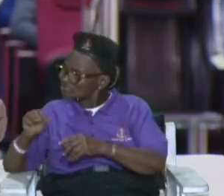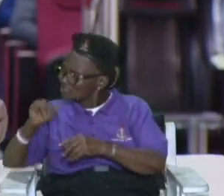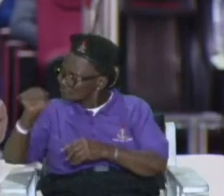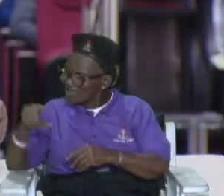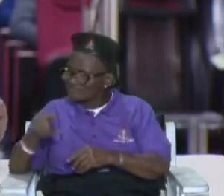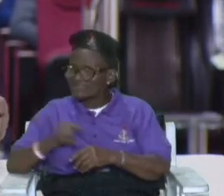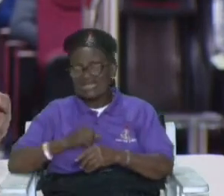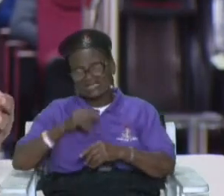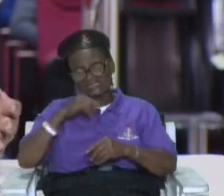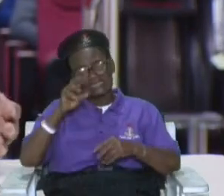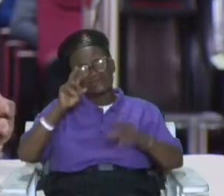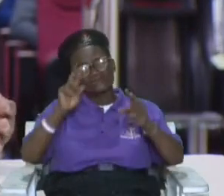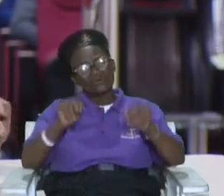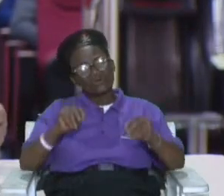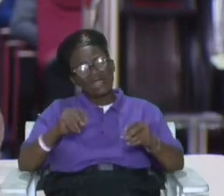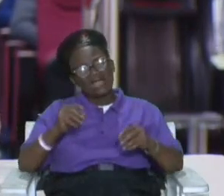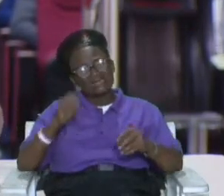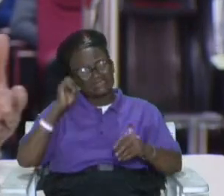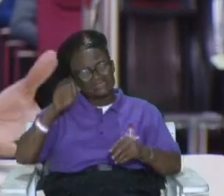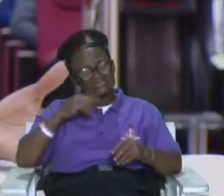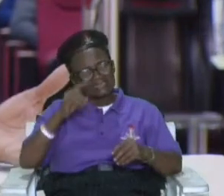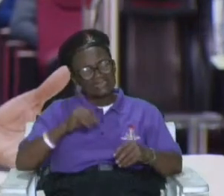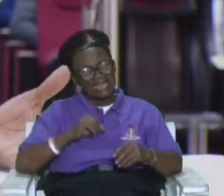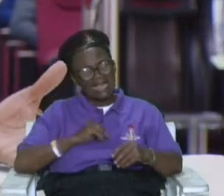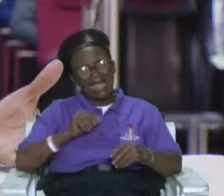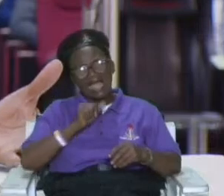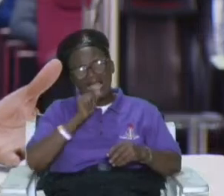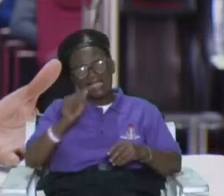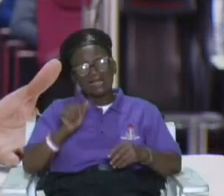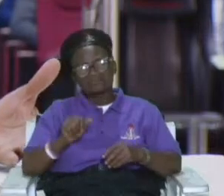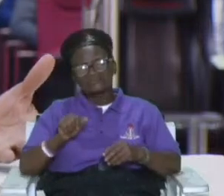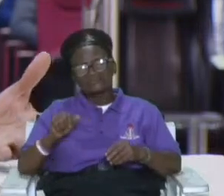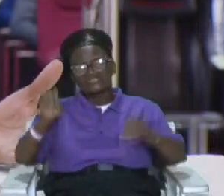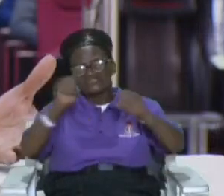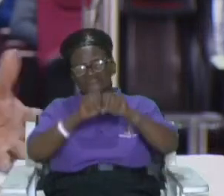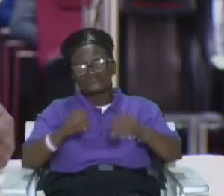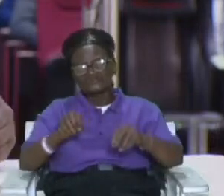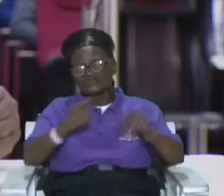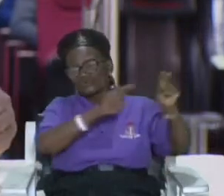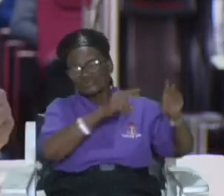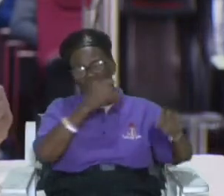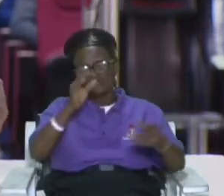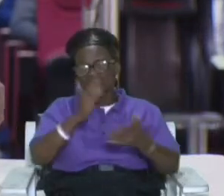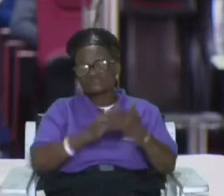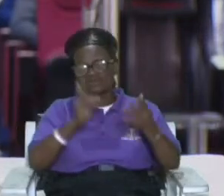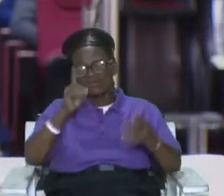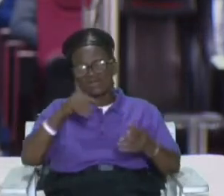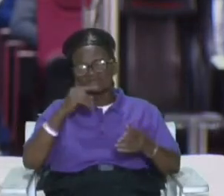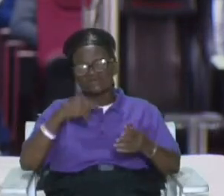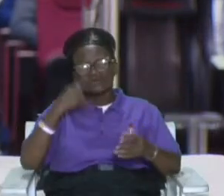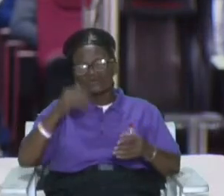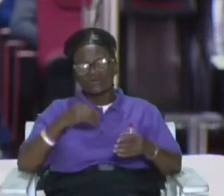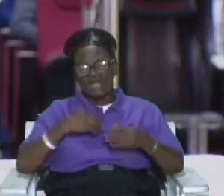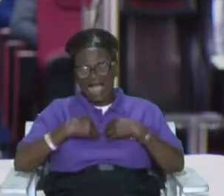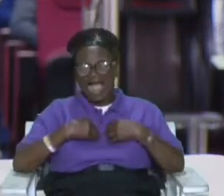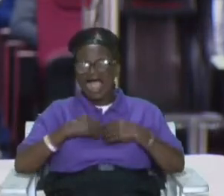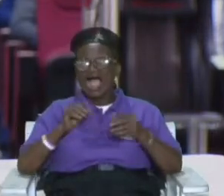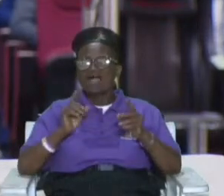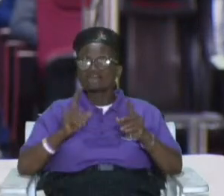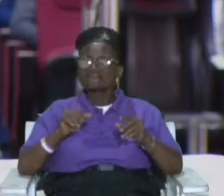somebody for mathematics. I said, I got no invitation, nothing. He